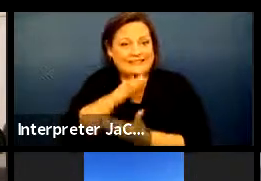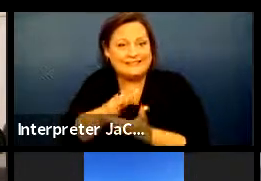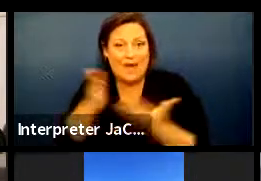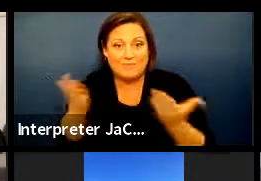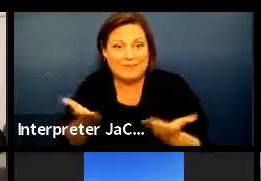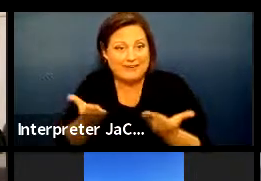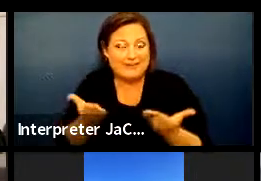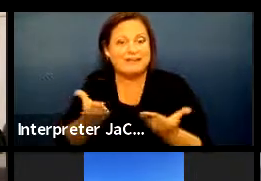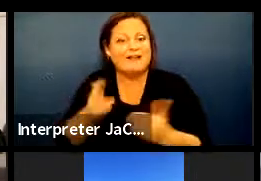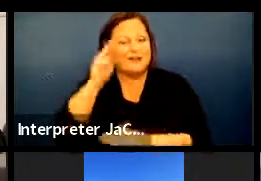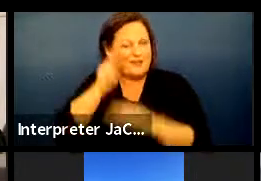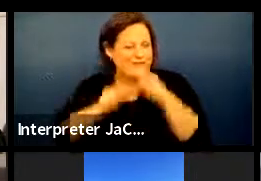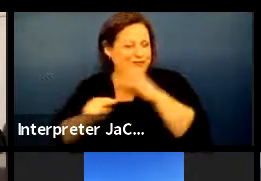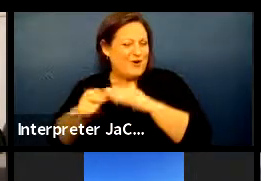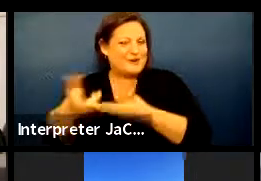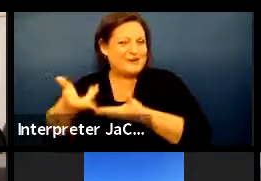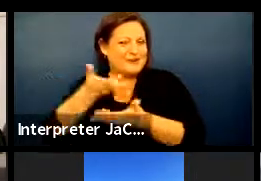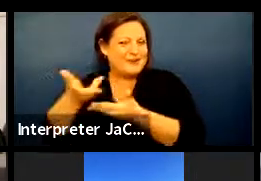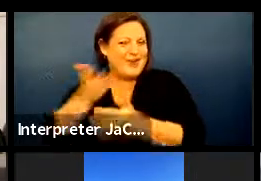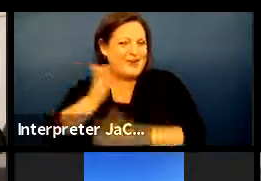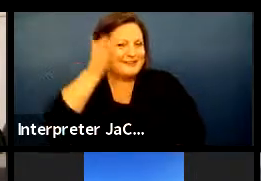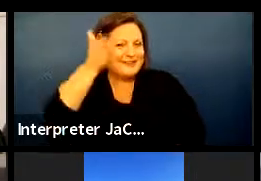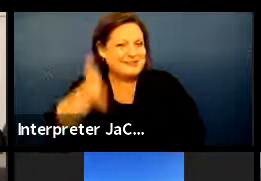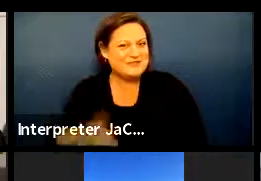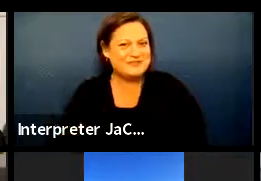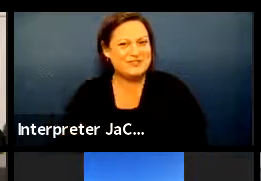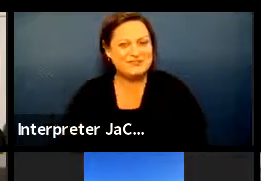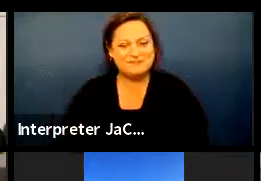forward to interacting with you in the future.